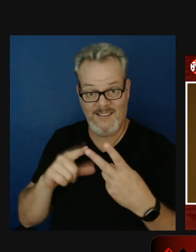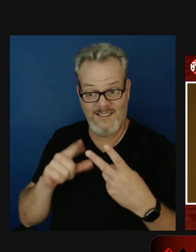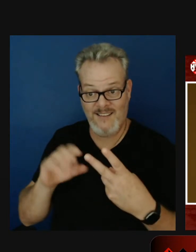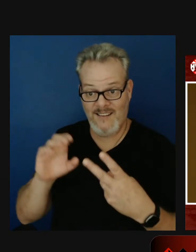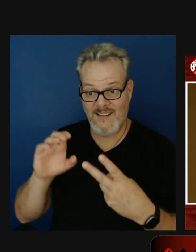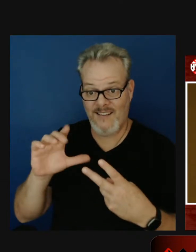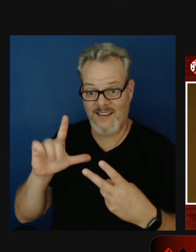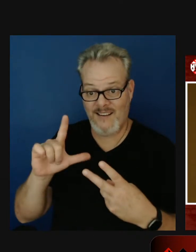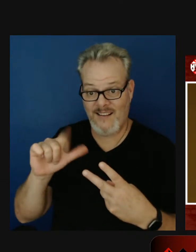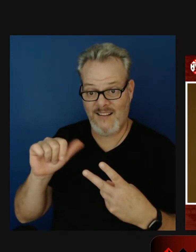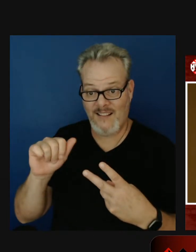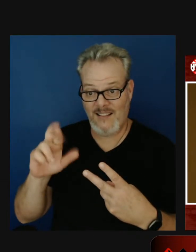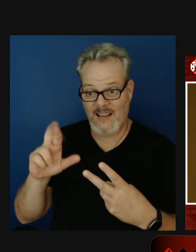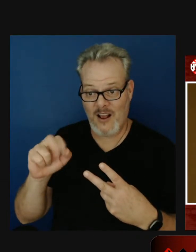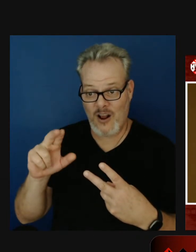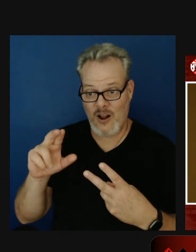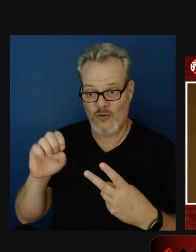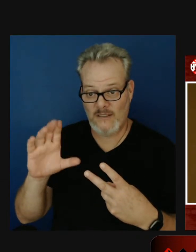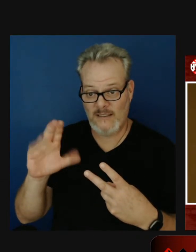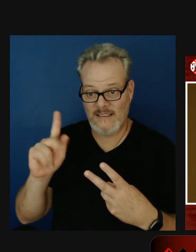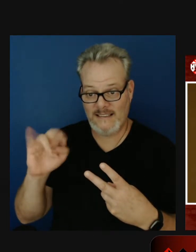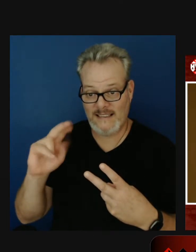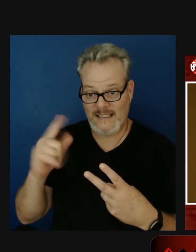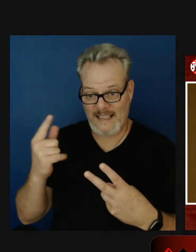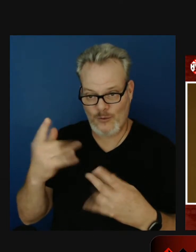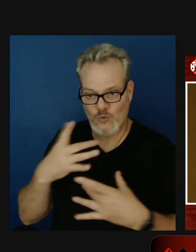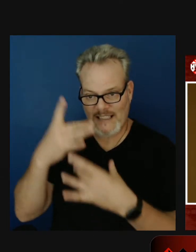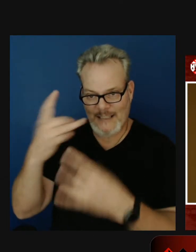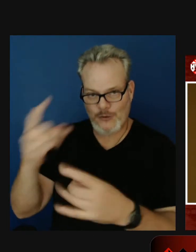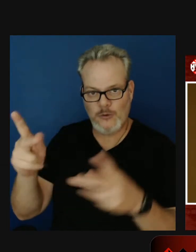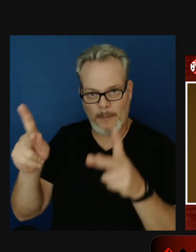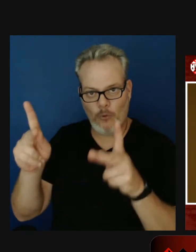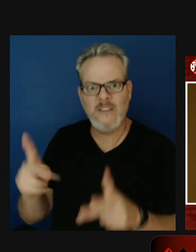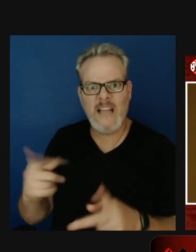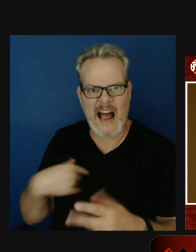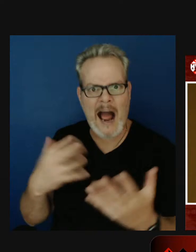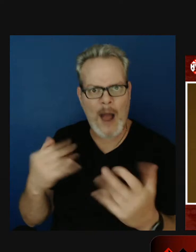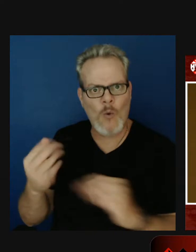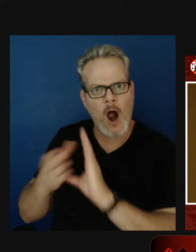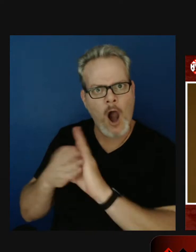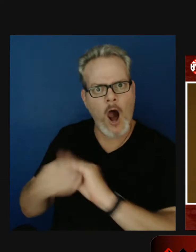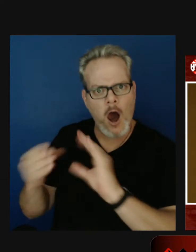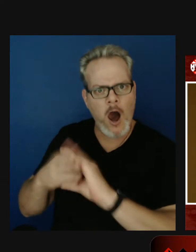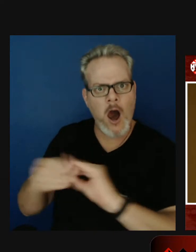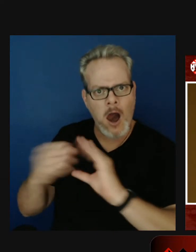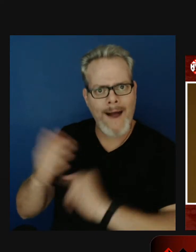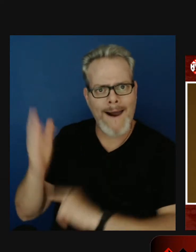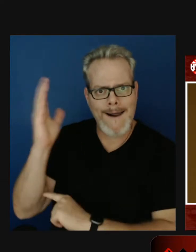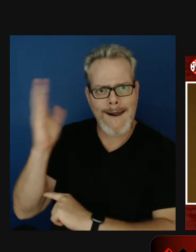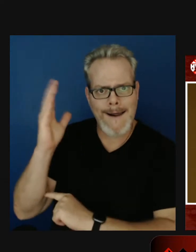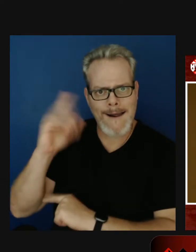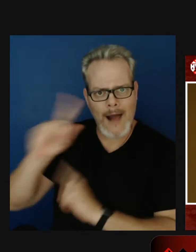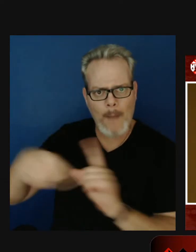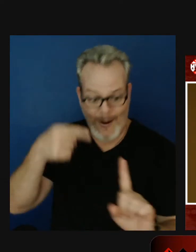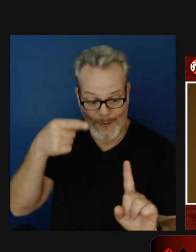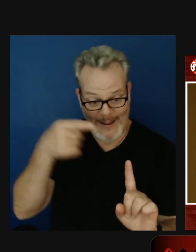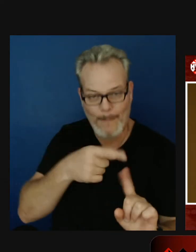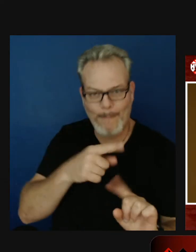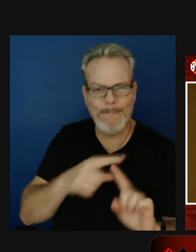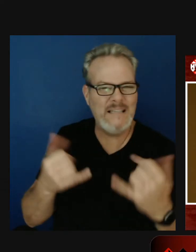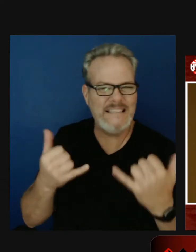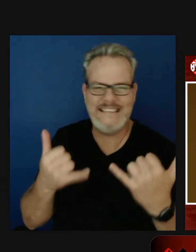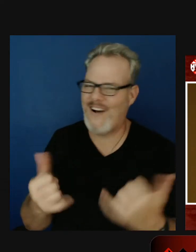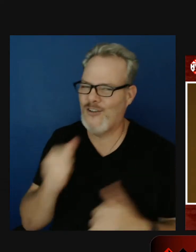man. And I want to give an entire talk on him, but this is not the place or the time